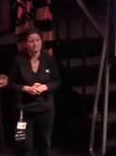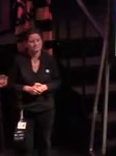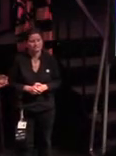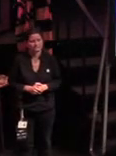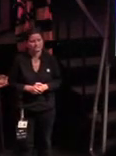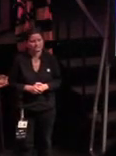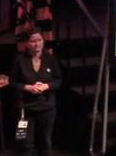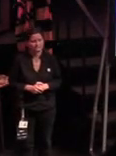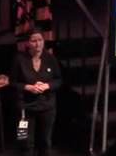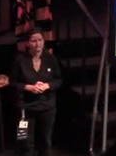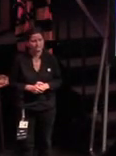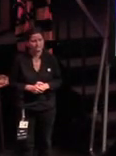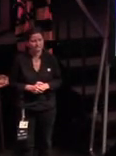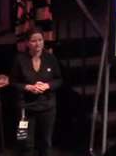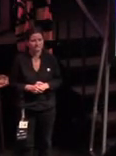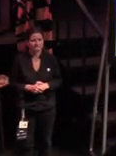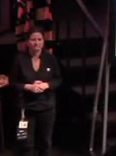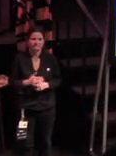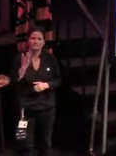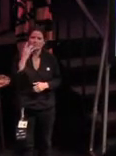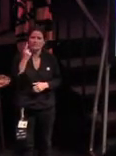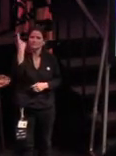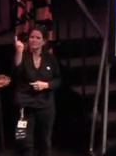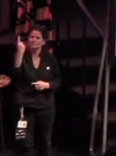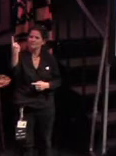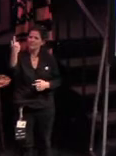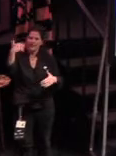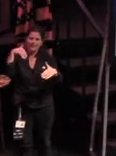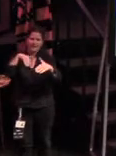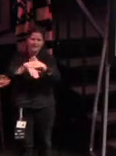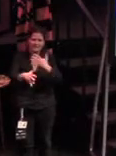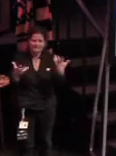What did you have to leave at the door in order to show up today?